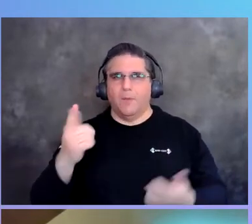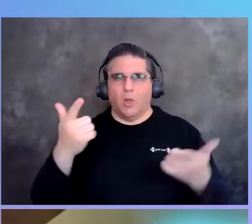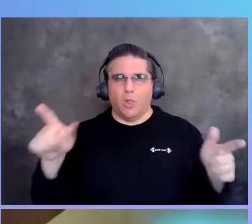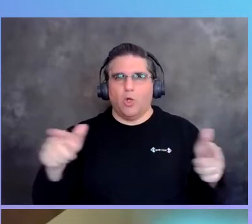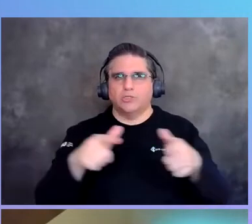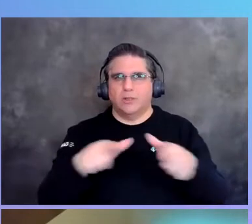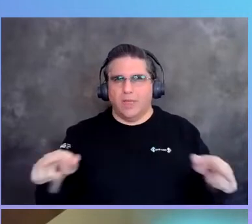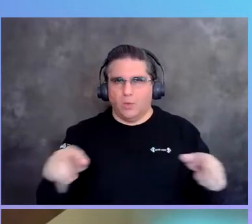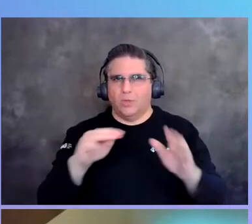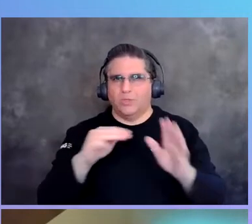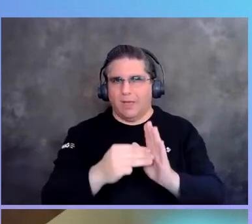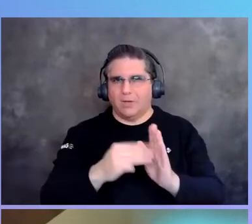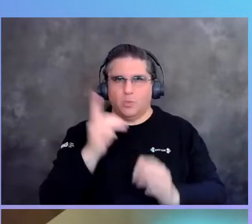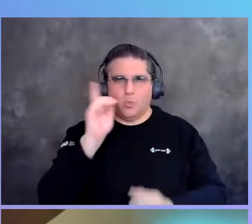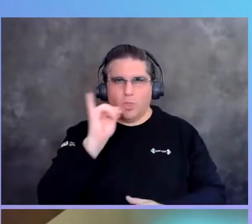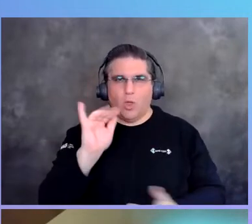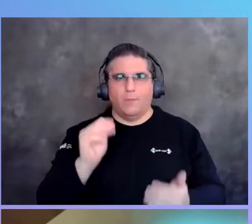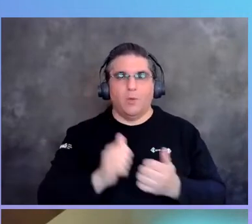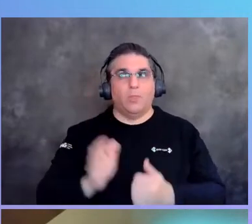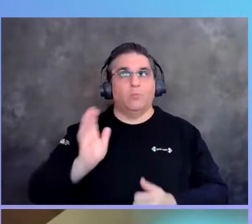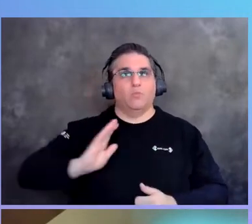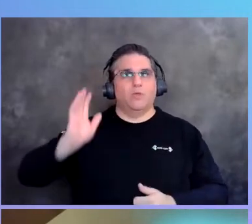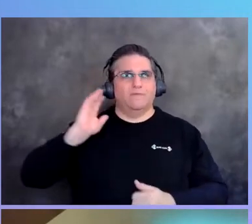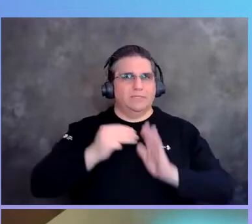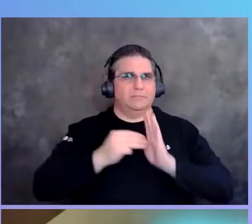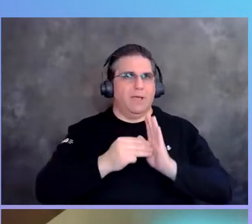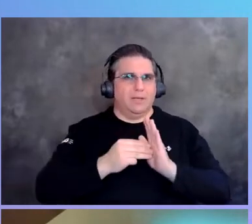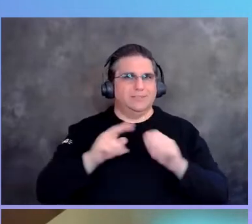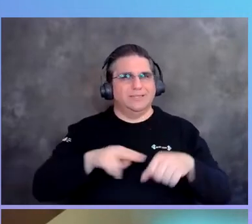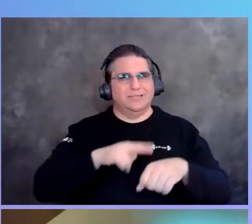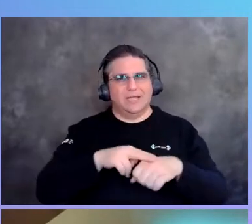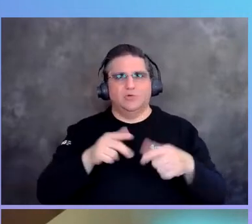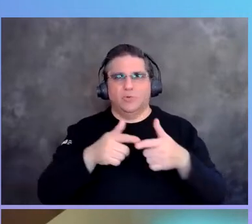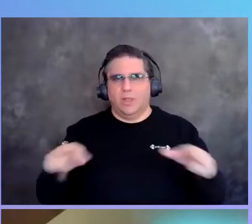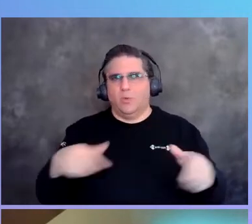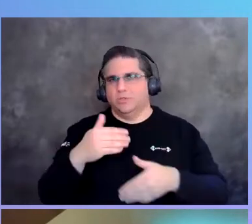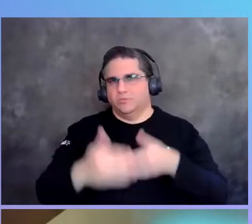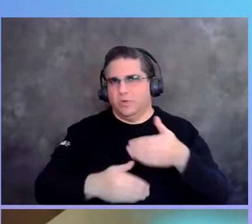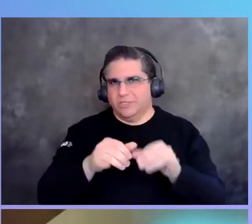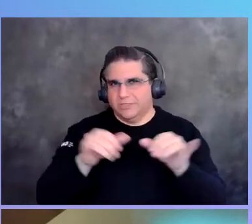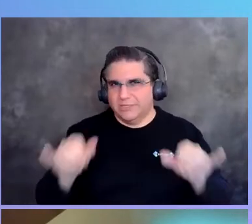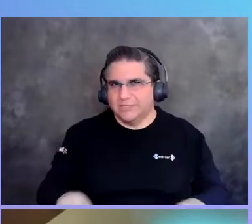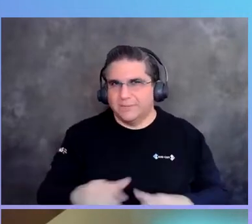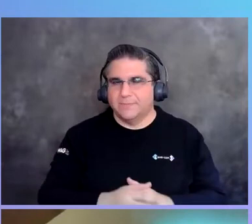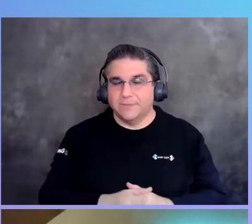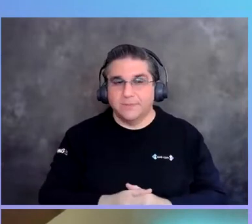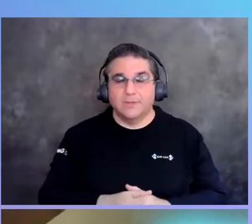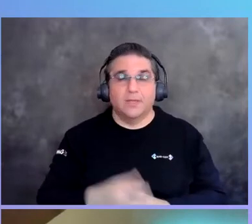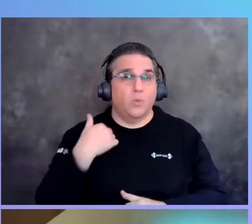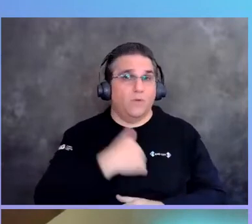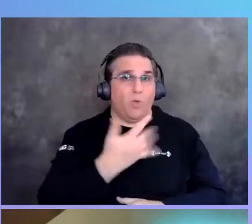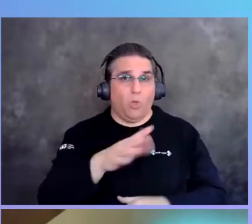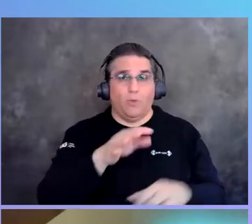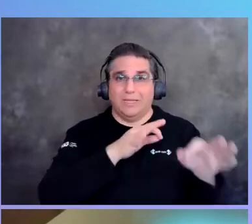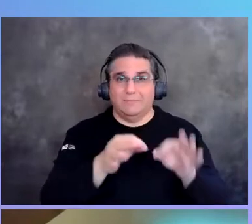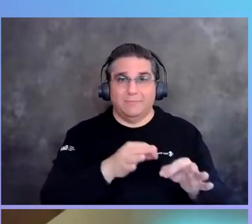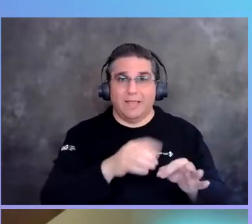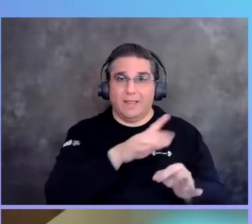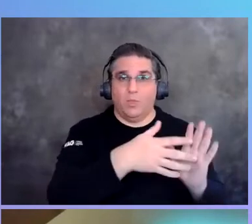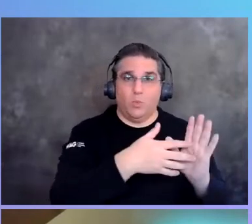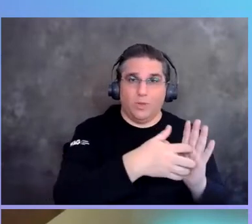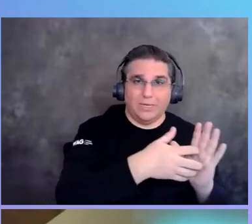prediction models and natural language processing systems. We've also discussed their weaknesses and potential for bias in their training